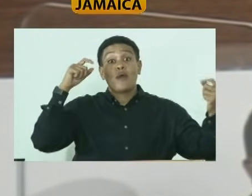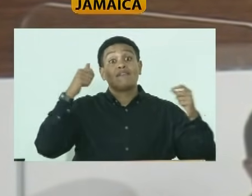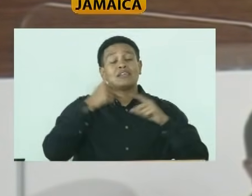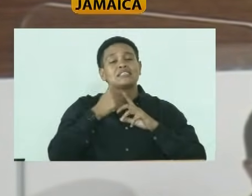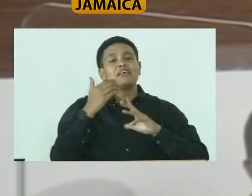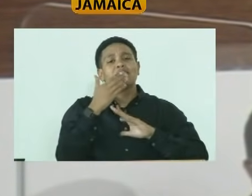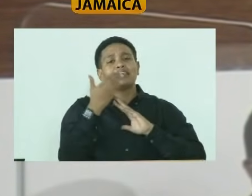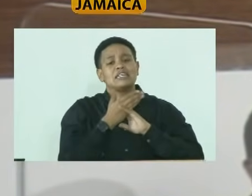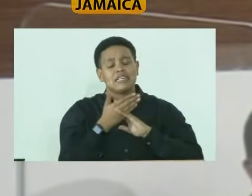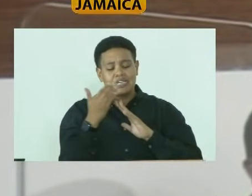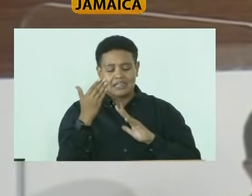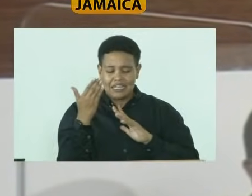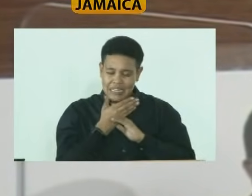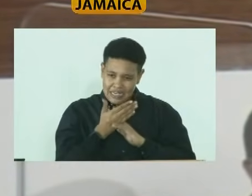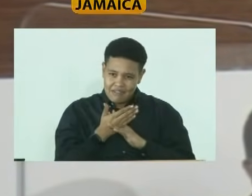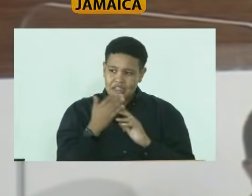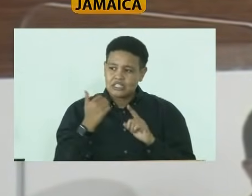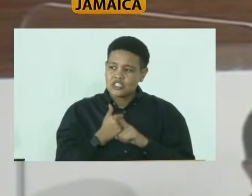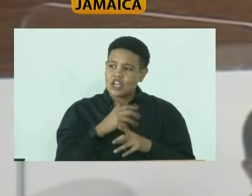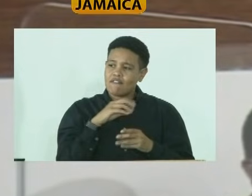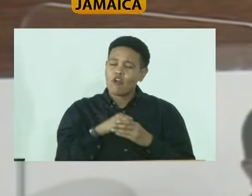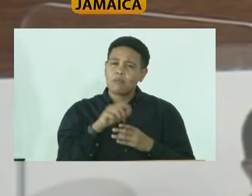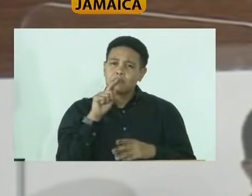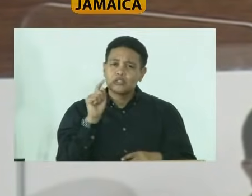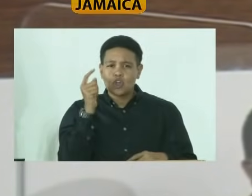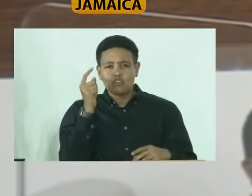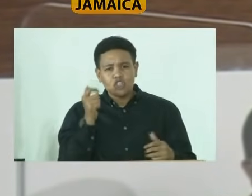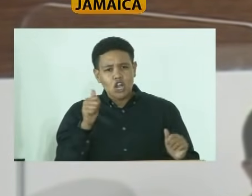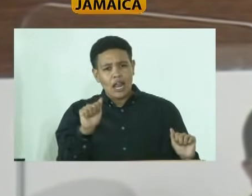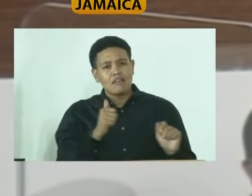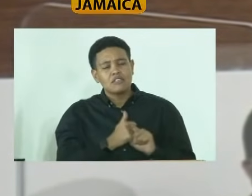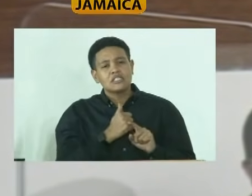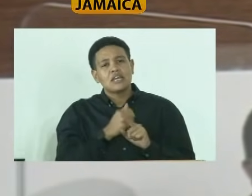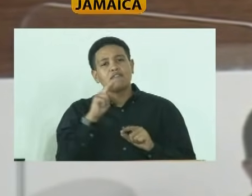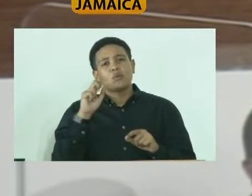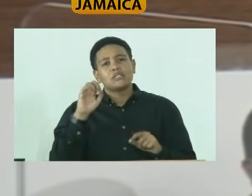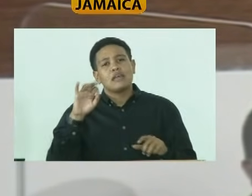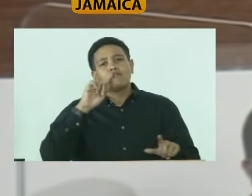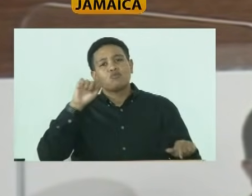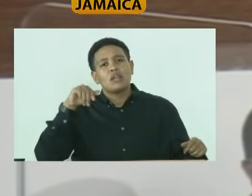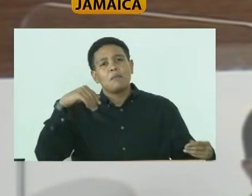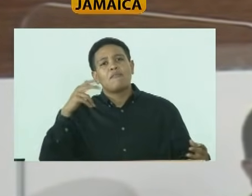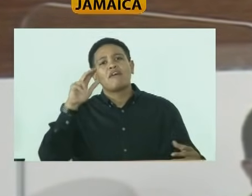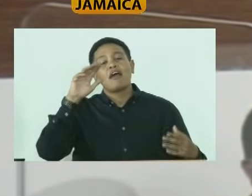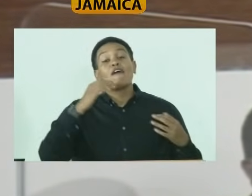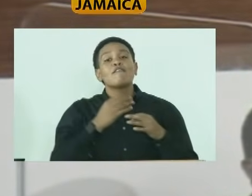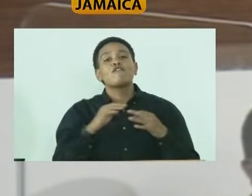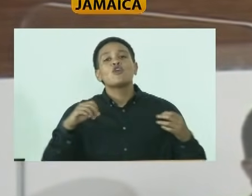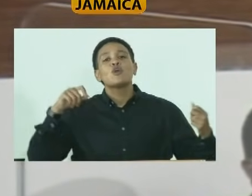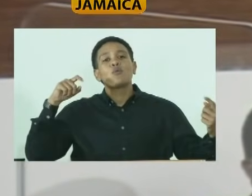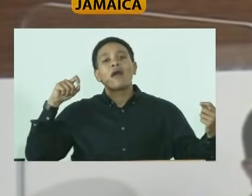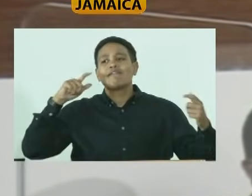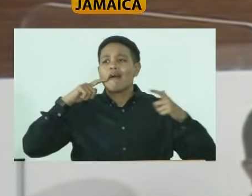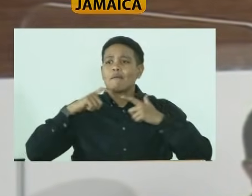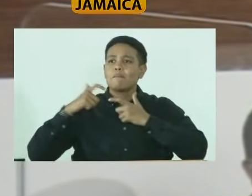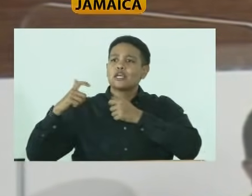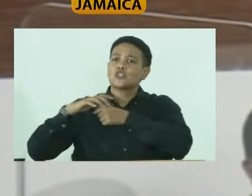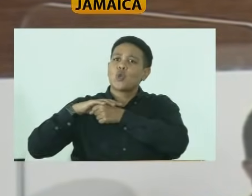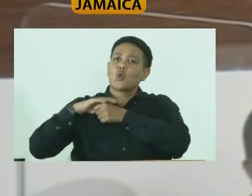intervention complements the original effort of the USF to provide free Wi-Fi at major